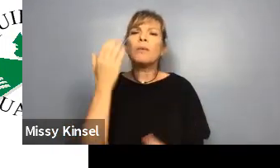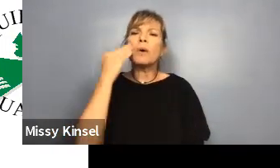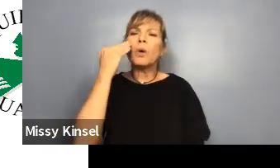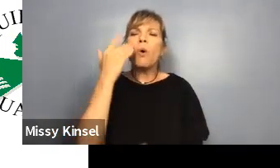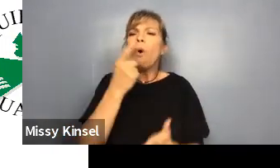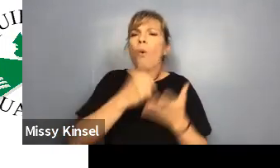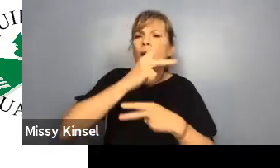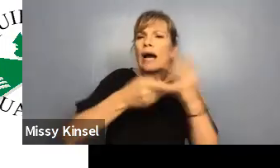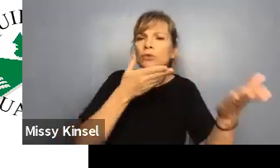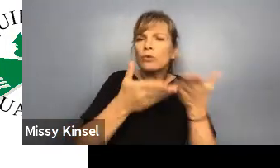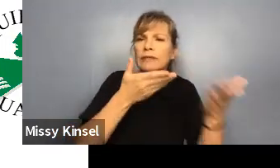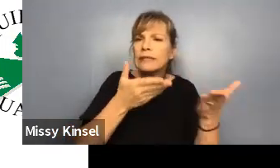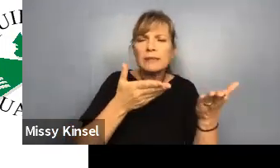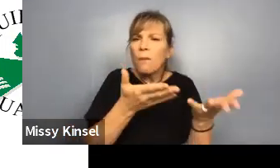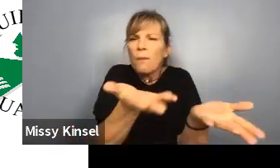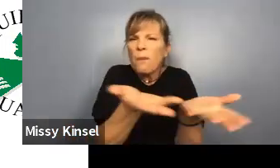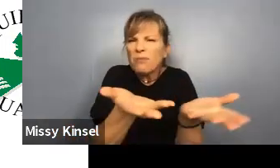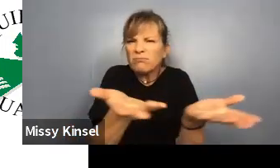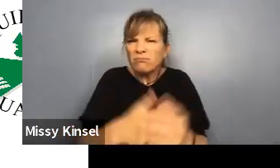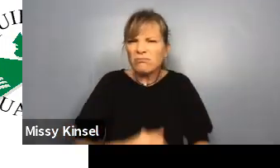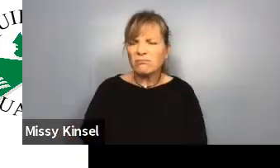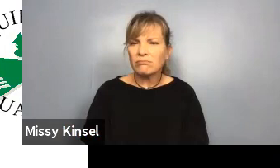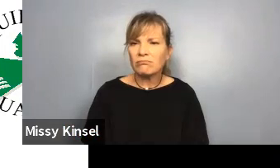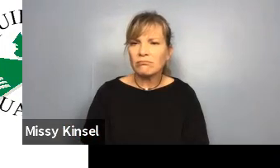what kind of services they've